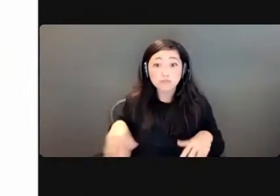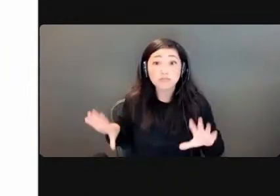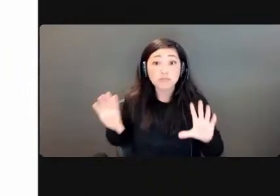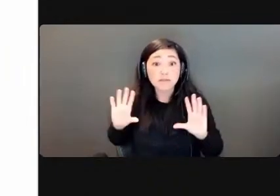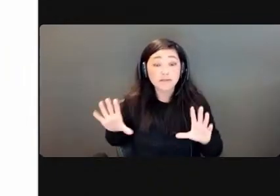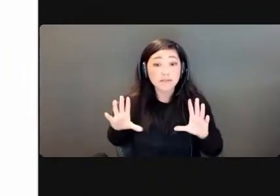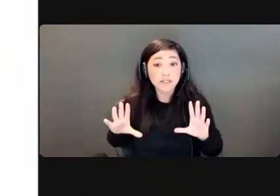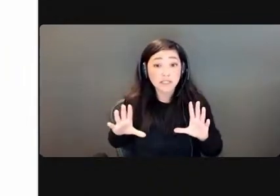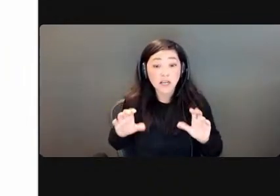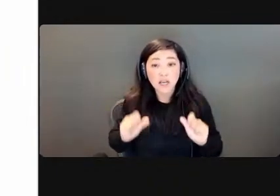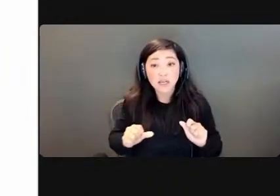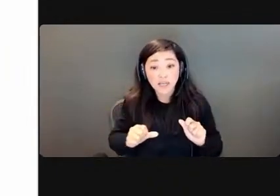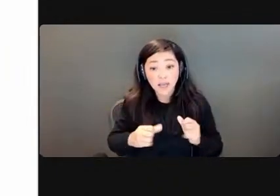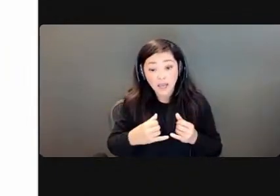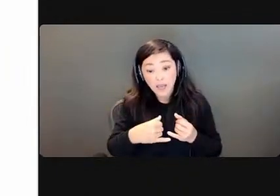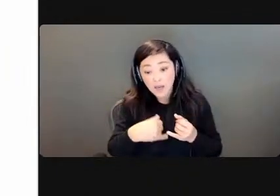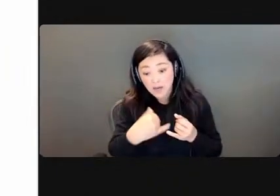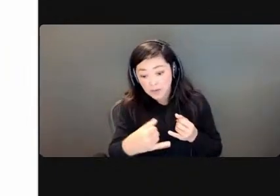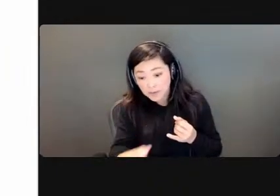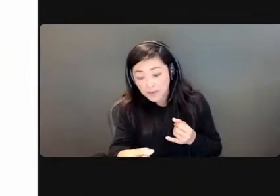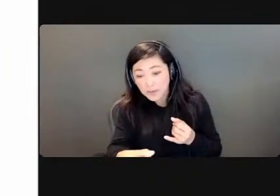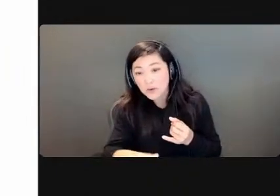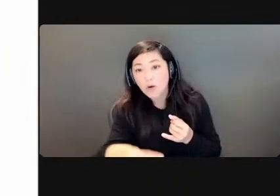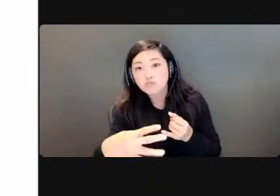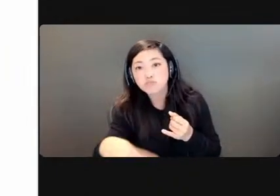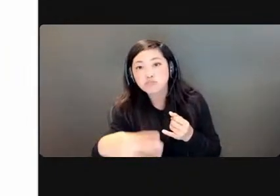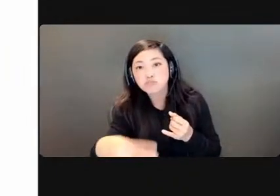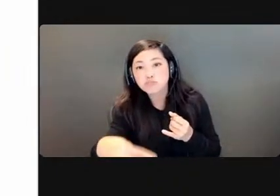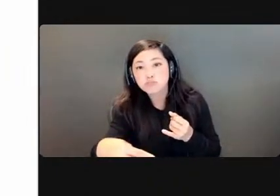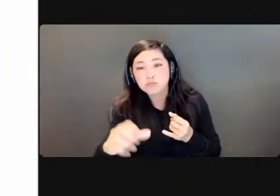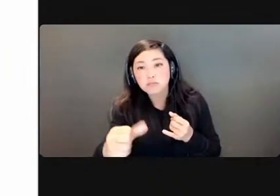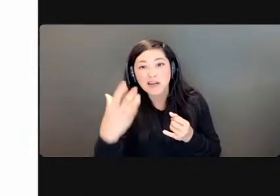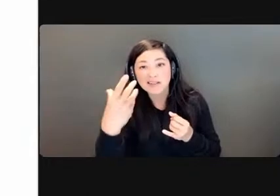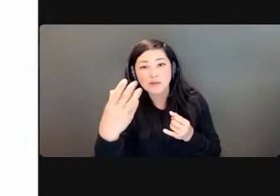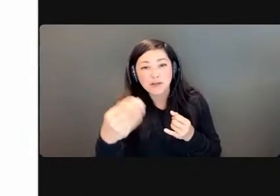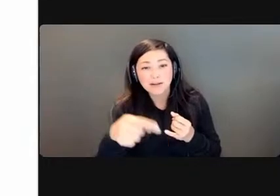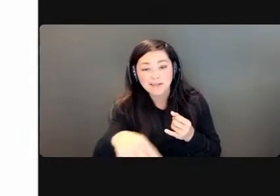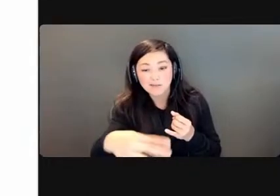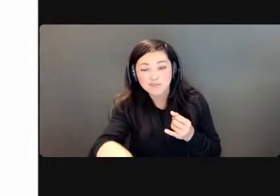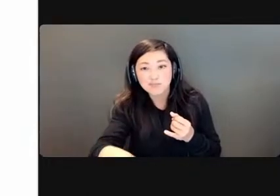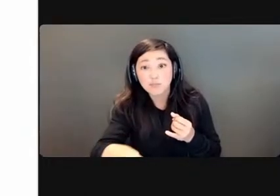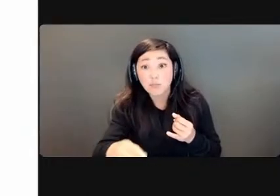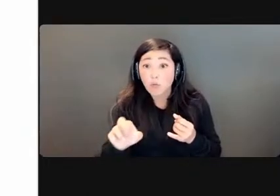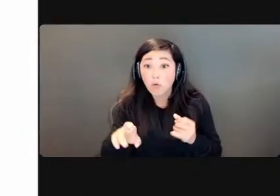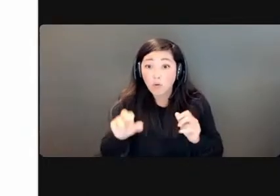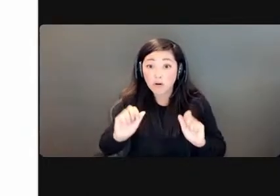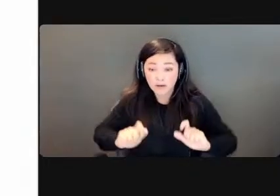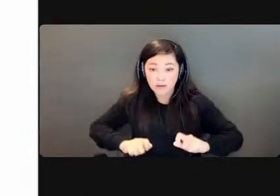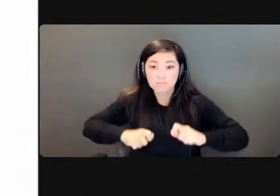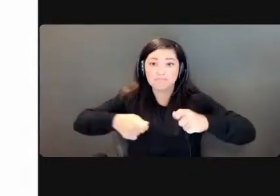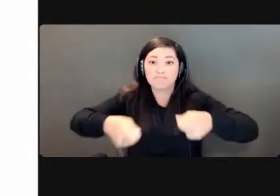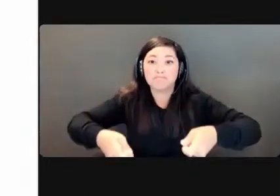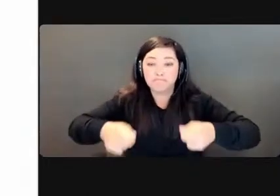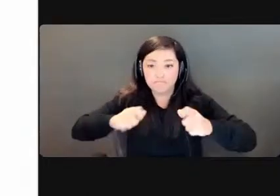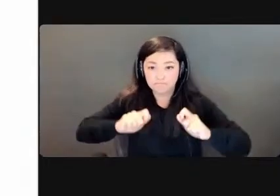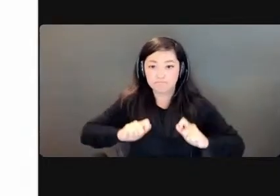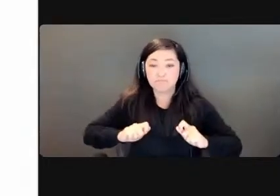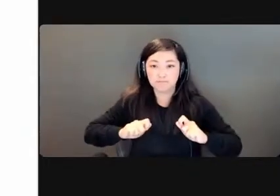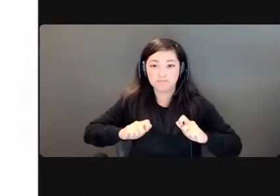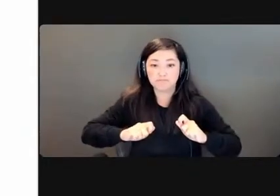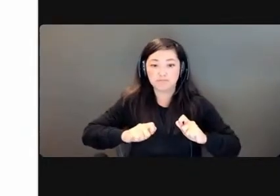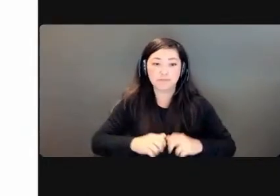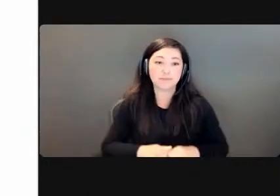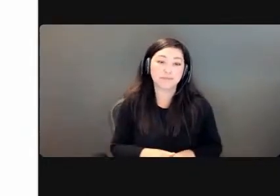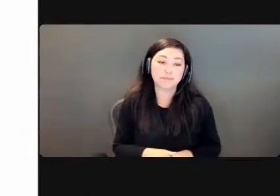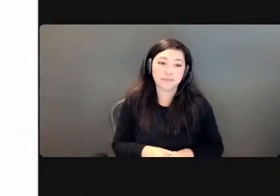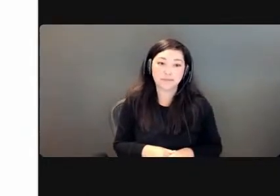done, I can just drain the water outside using a hose or even just dumping out the little puppy pool. The